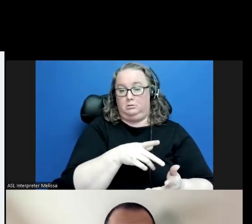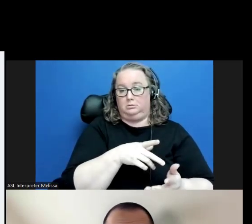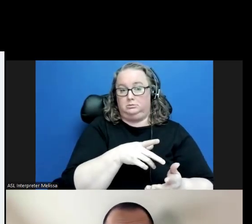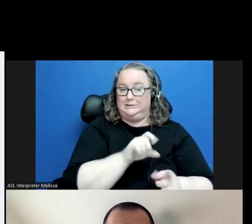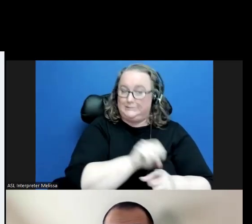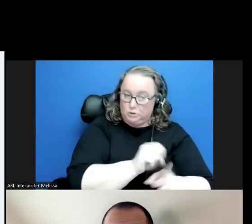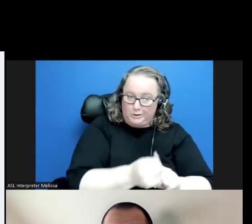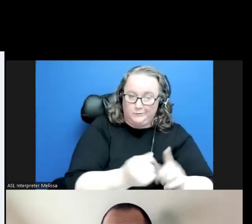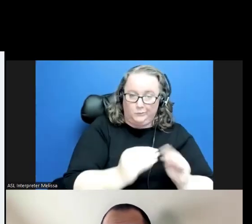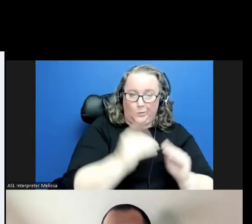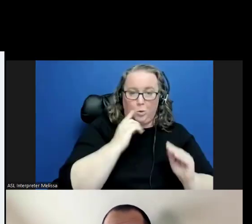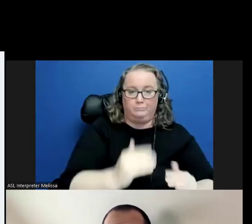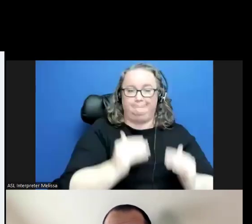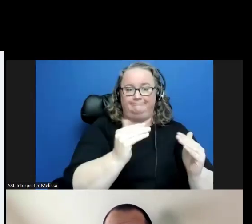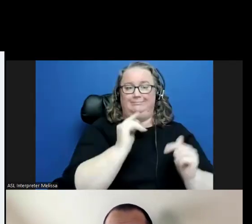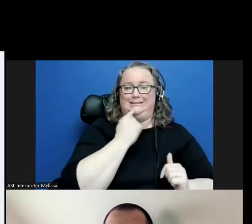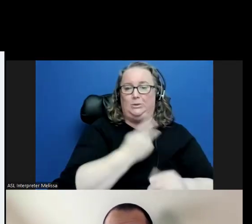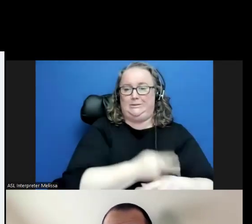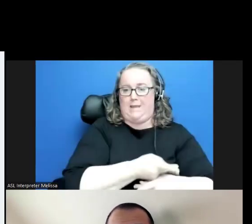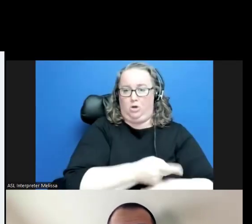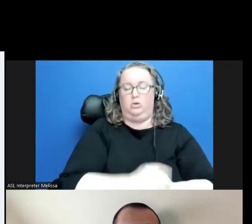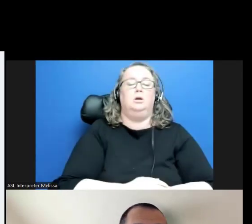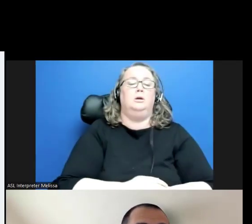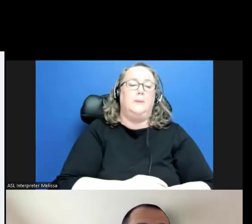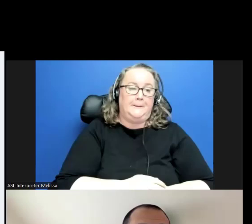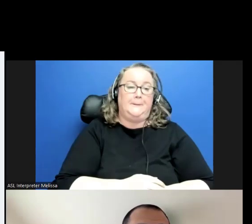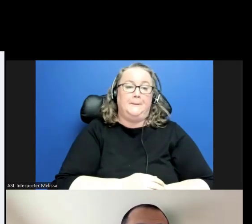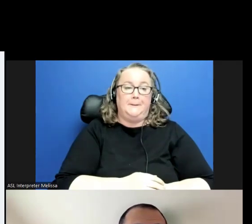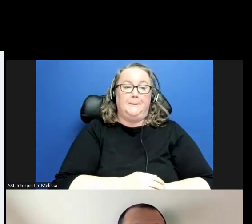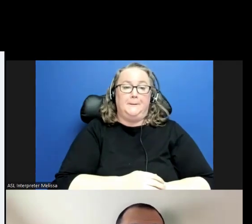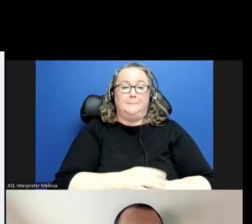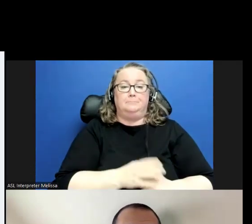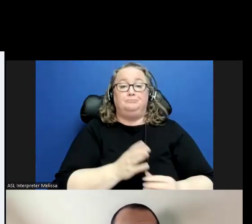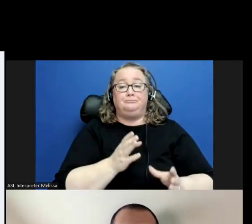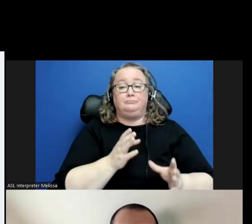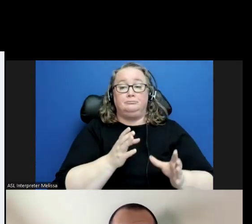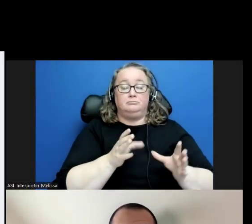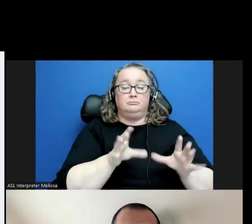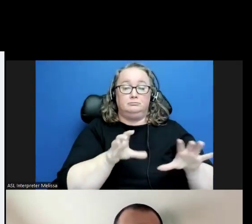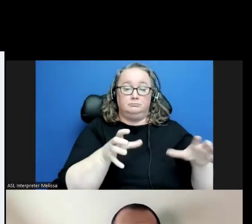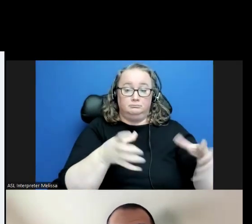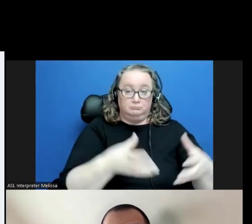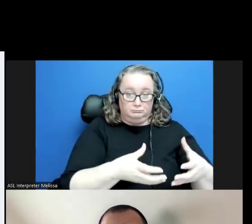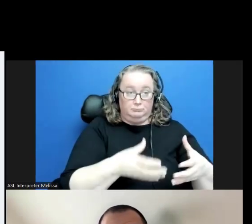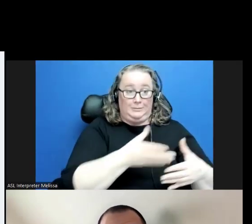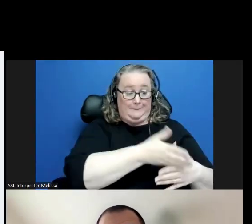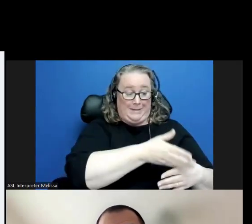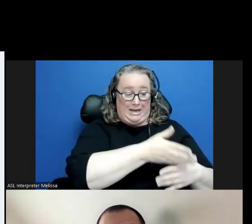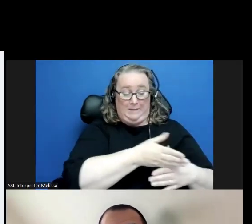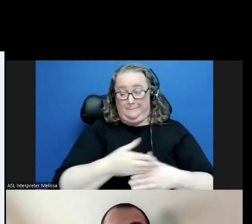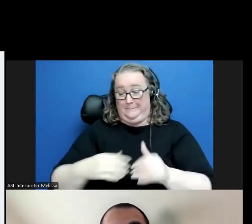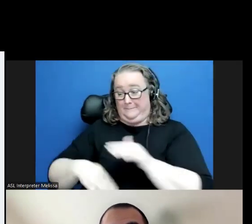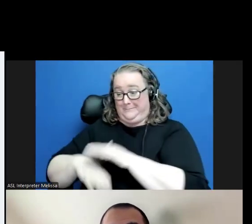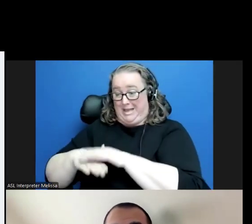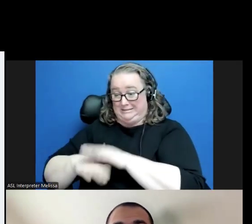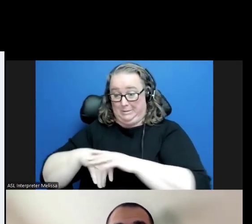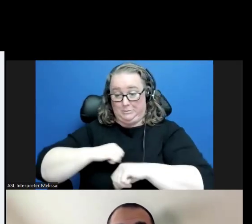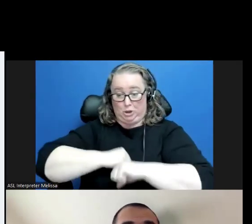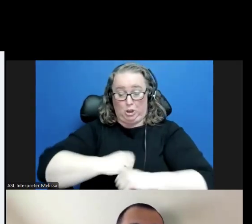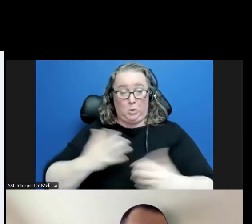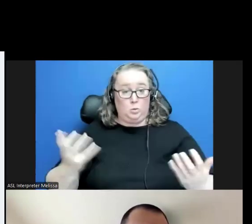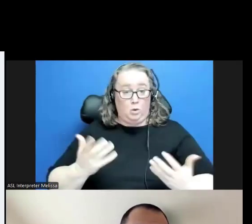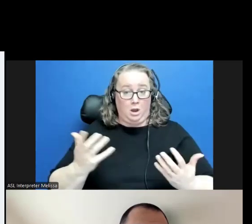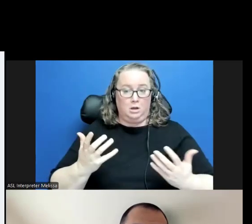more serious care. The primary difference between the medium, and maximum security units is